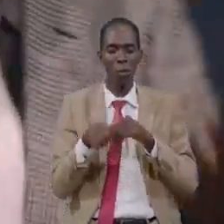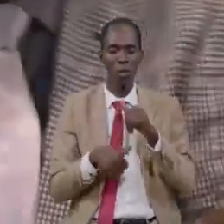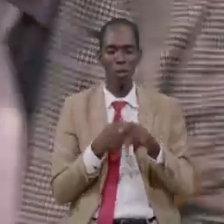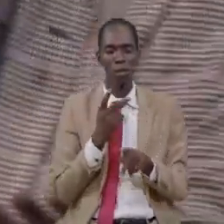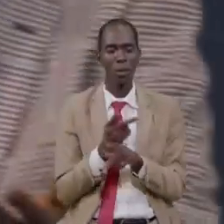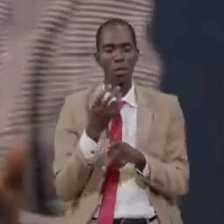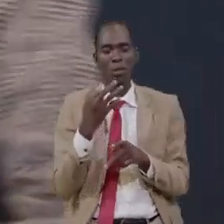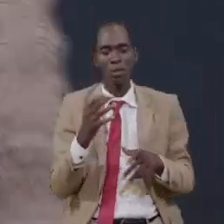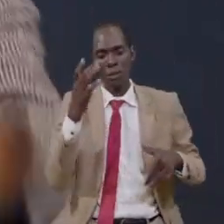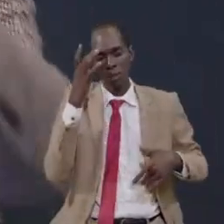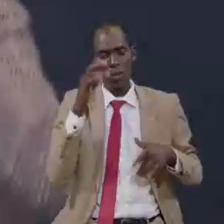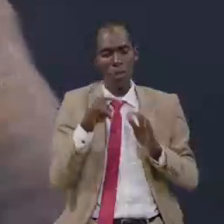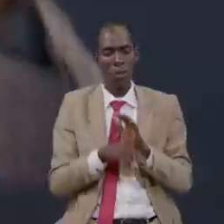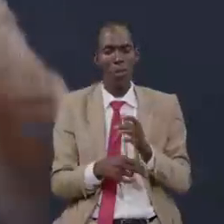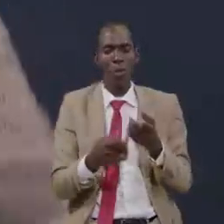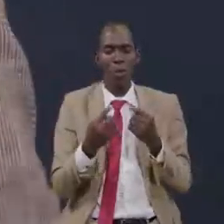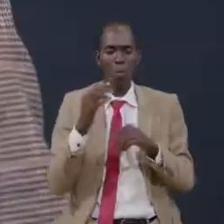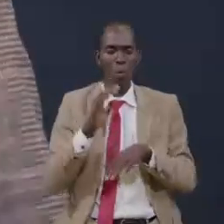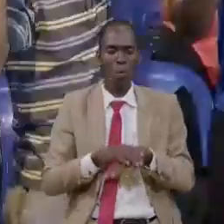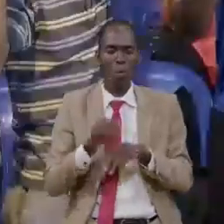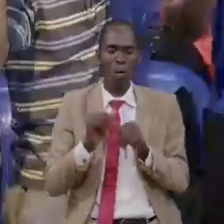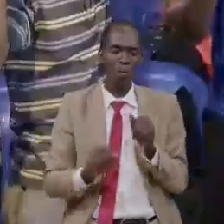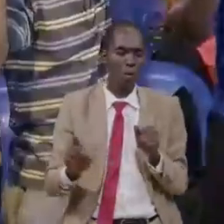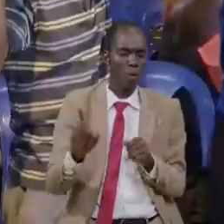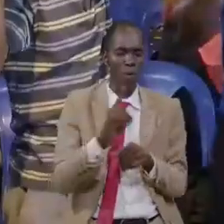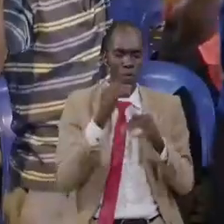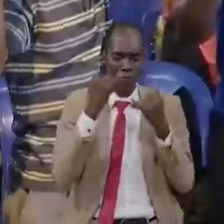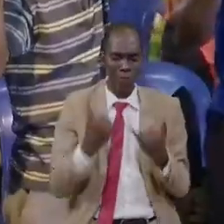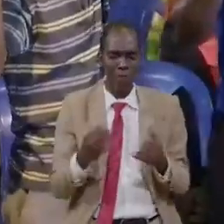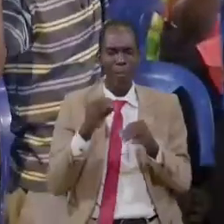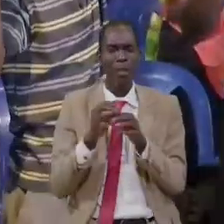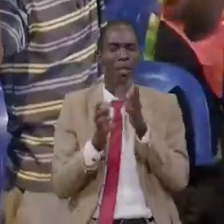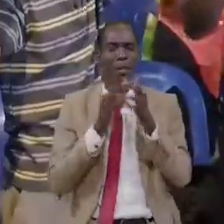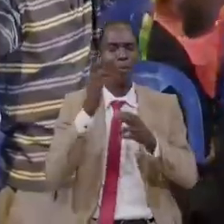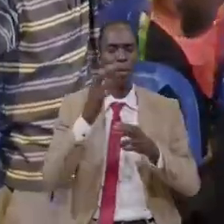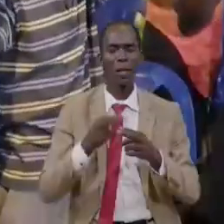upon everyone now in Jesus' name. Amen.